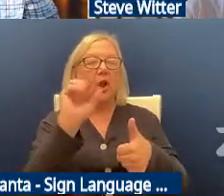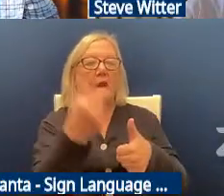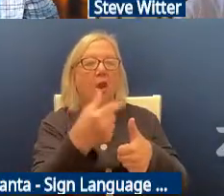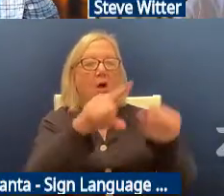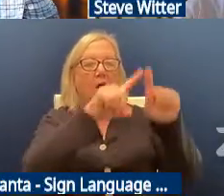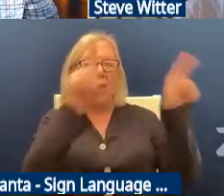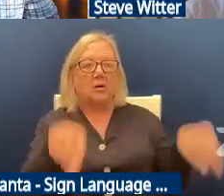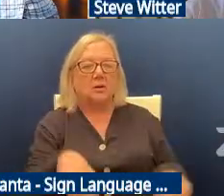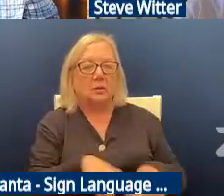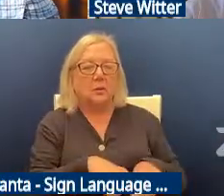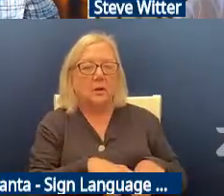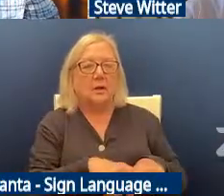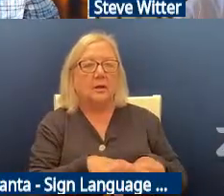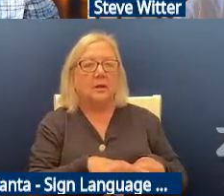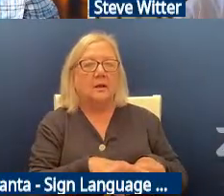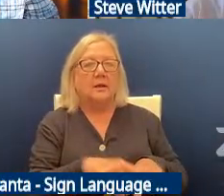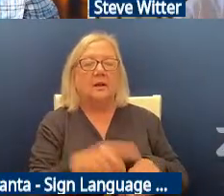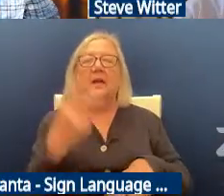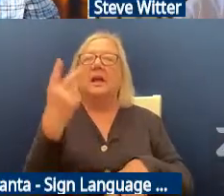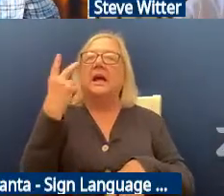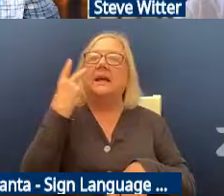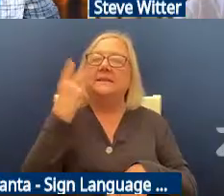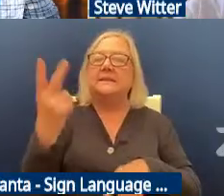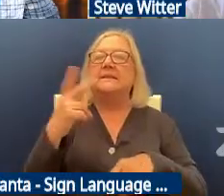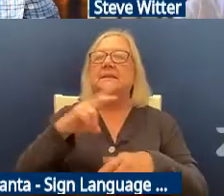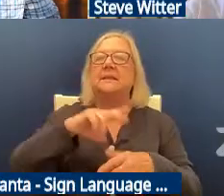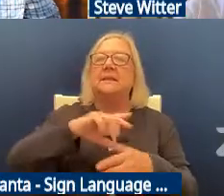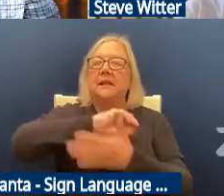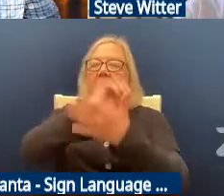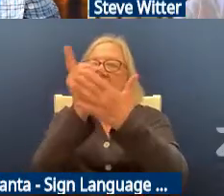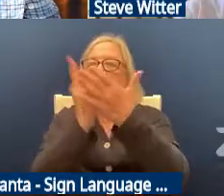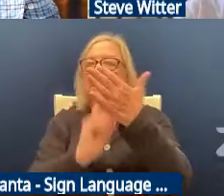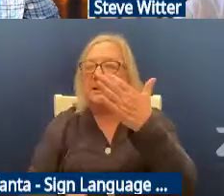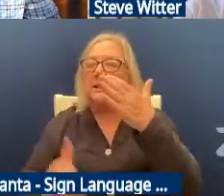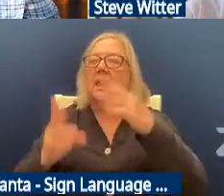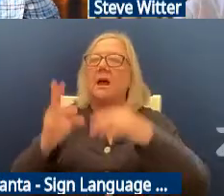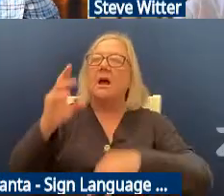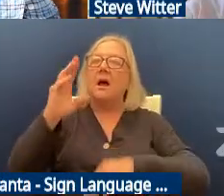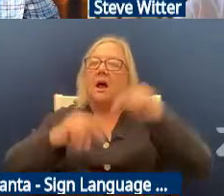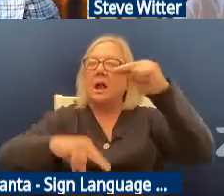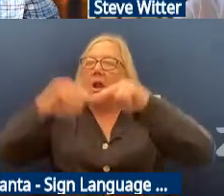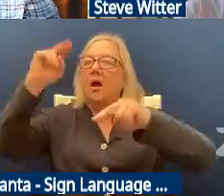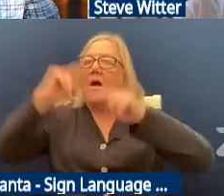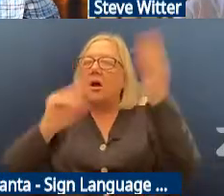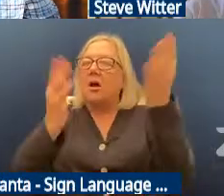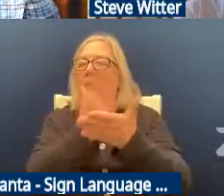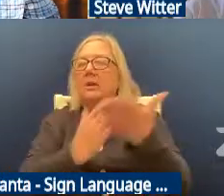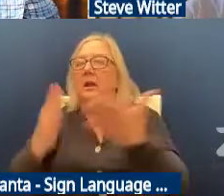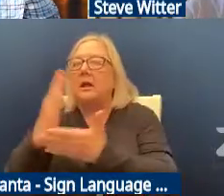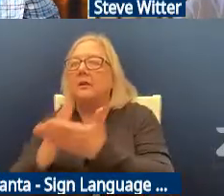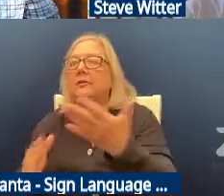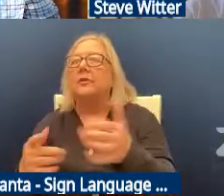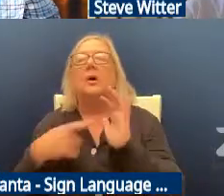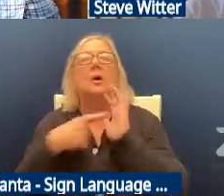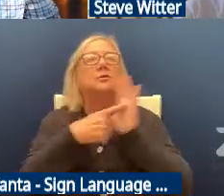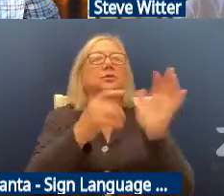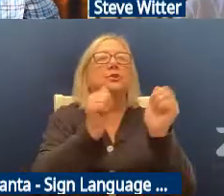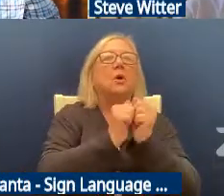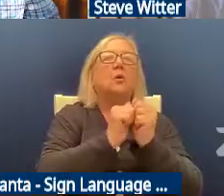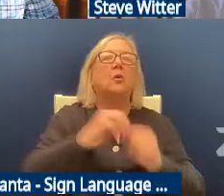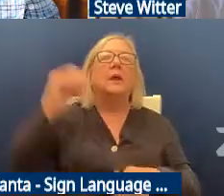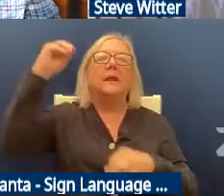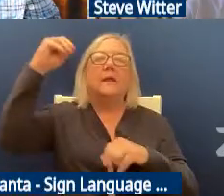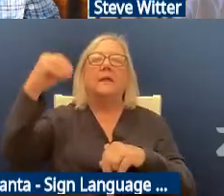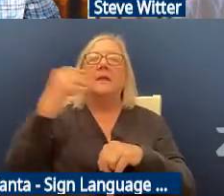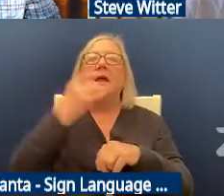some architectural elements, and then they showed architectural elements with lighting. And then they showed symmetrical and